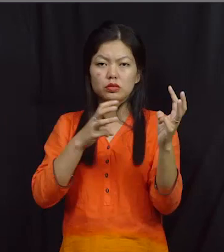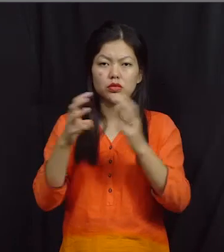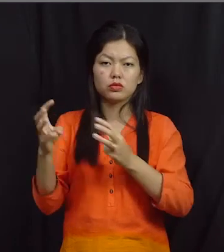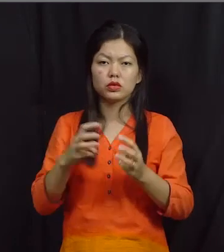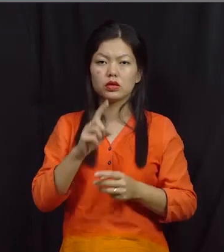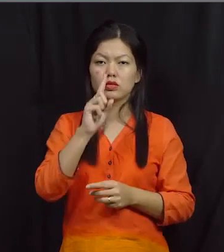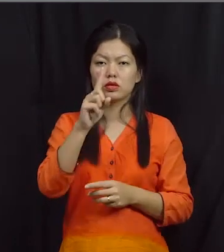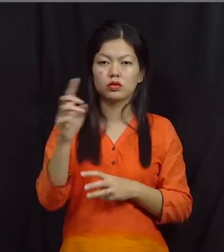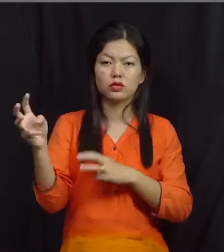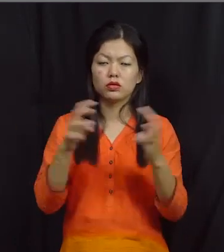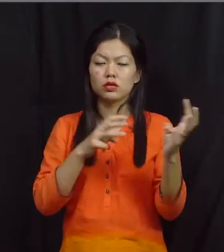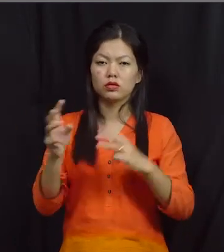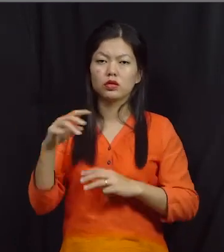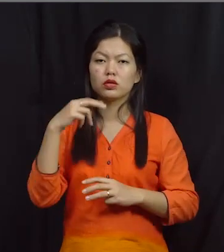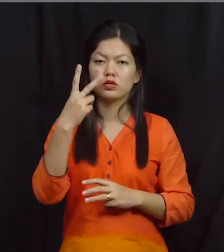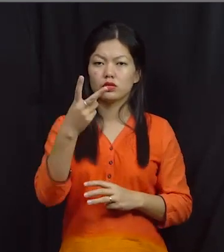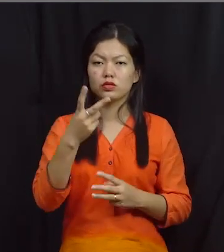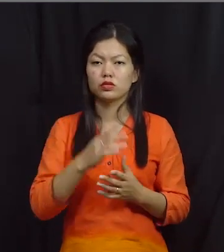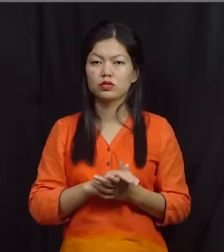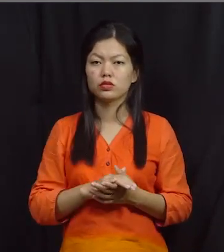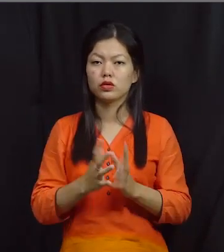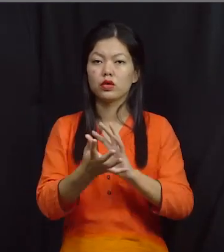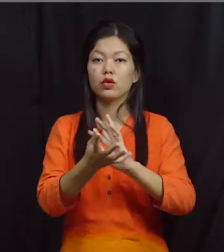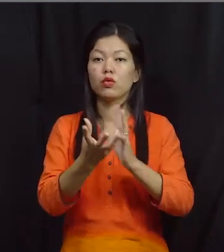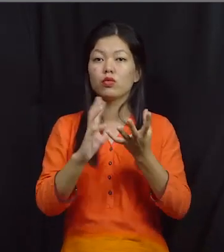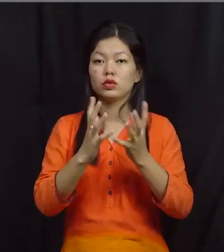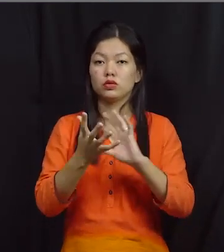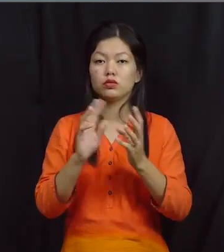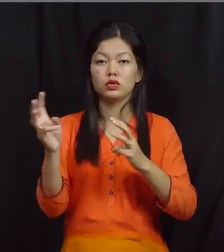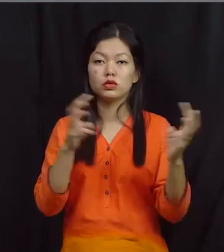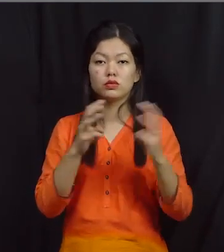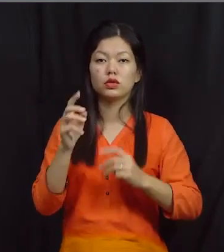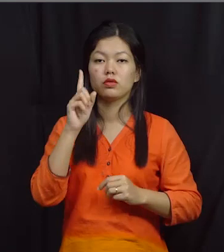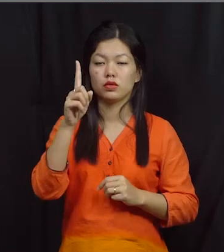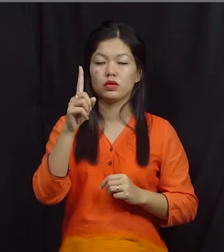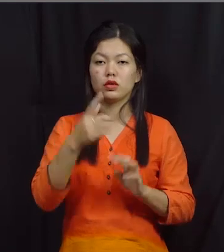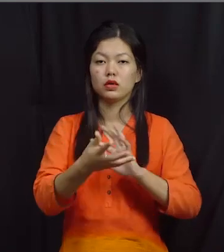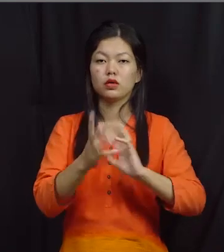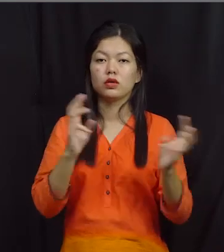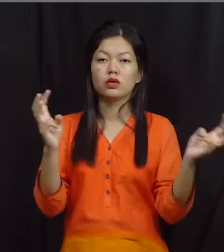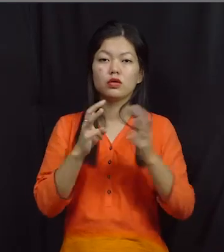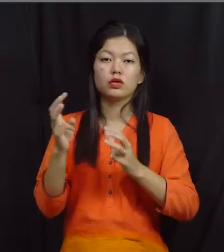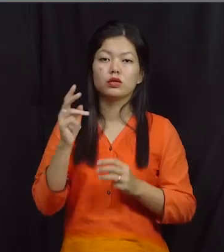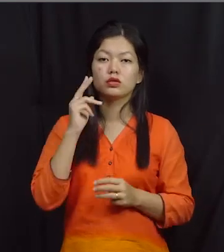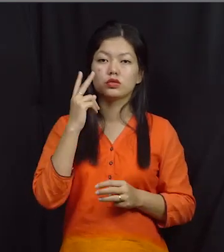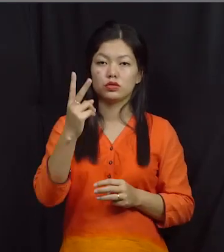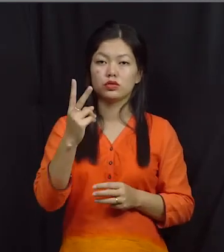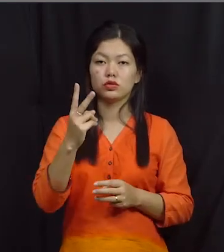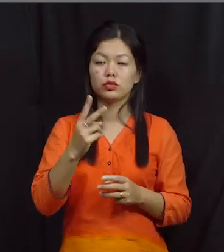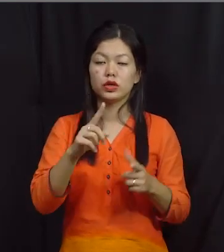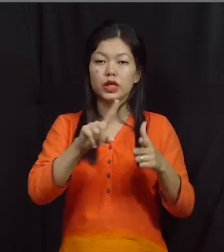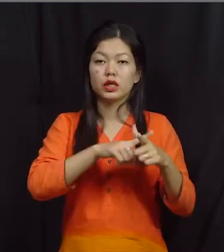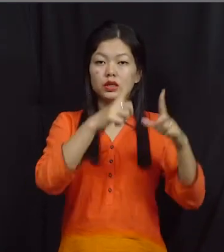during the First and the Second World War, many soldiers were recruited in Japan and Germany, and you know,